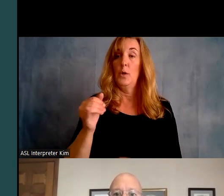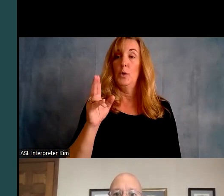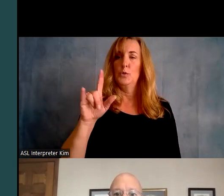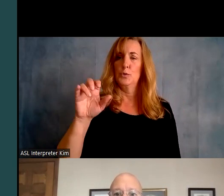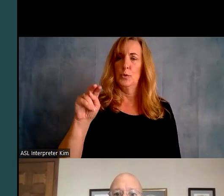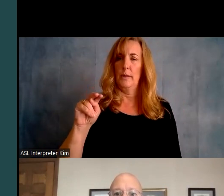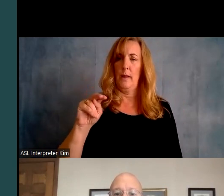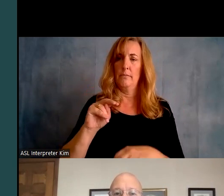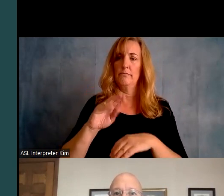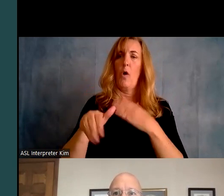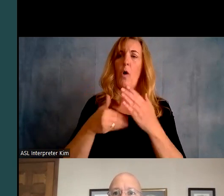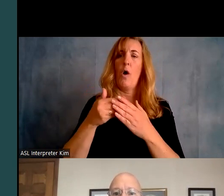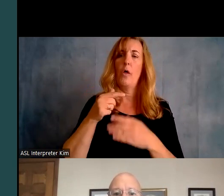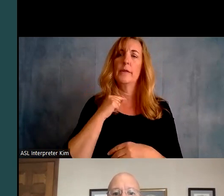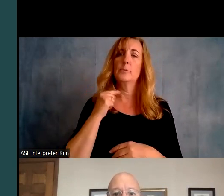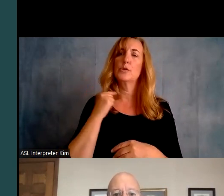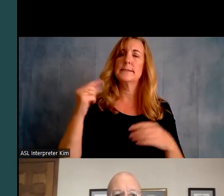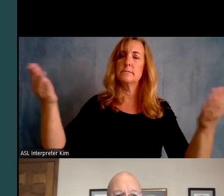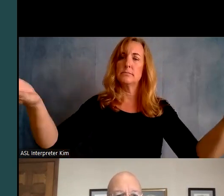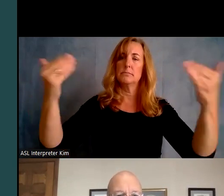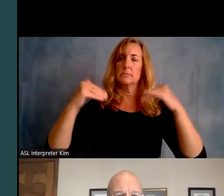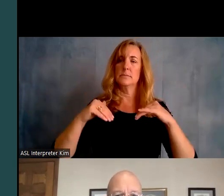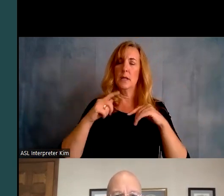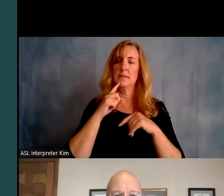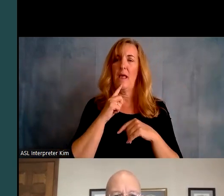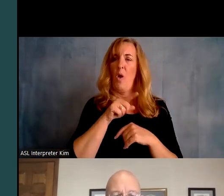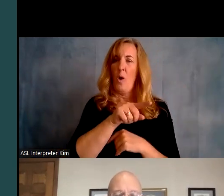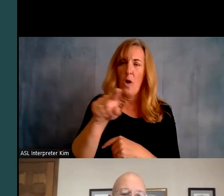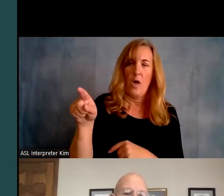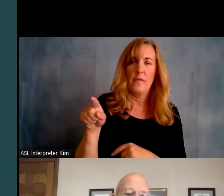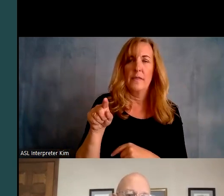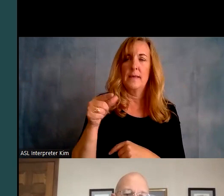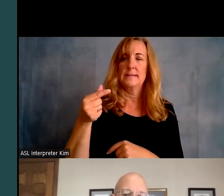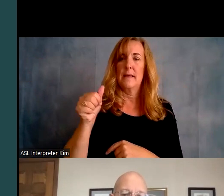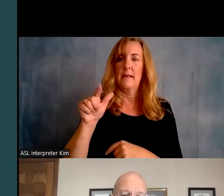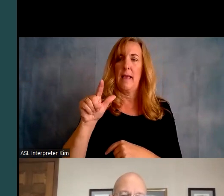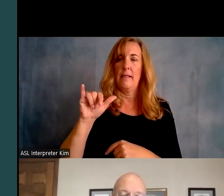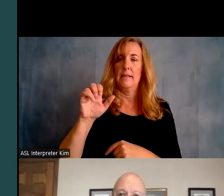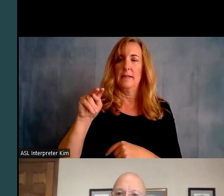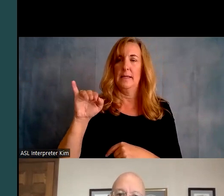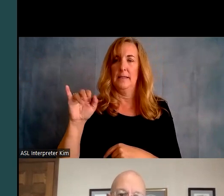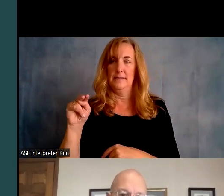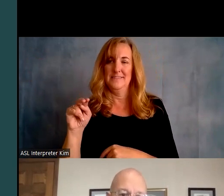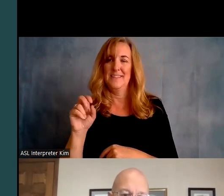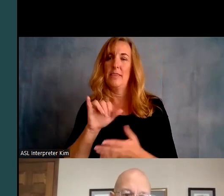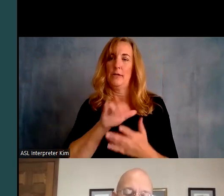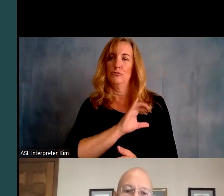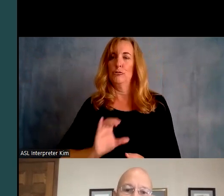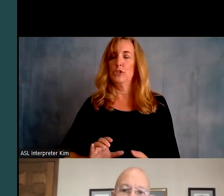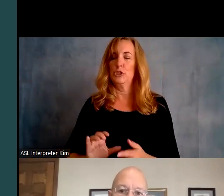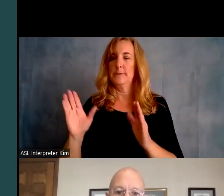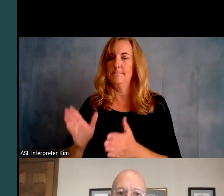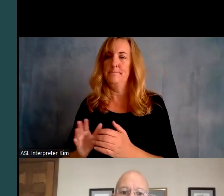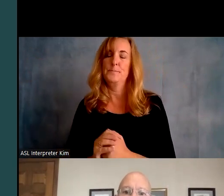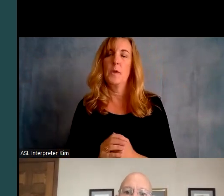him. And he said, these impious Galileans, that's what he called the Christians, these impious